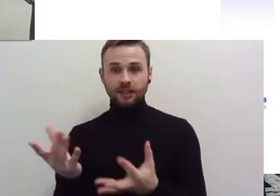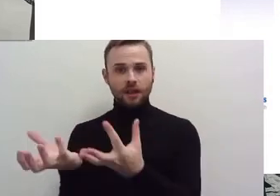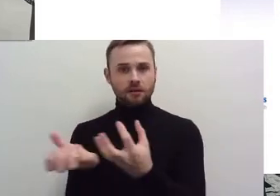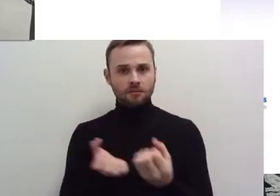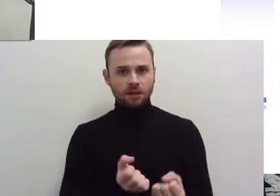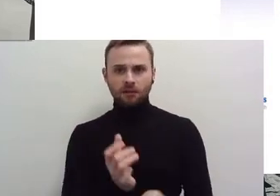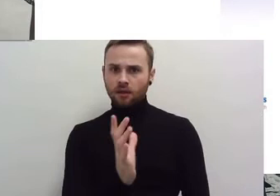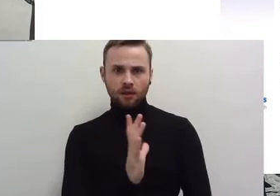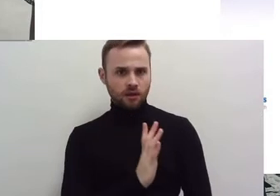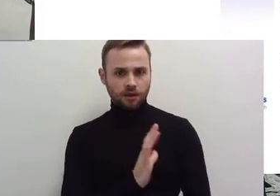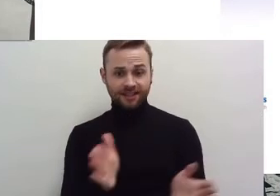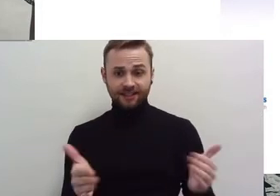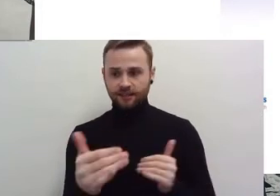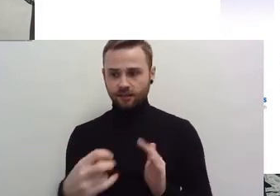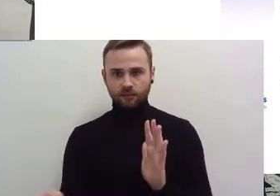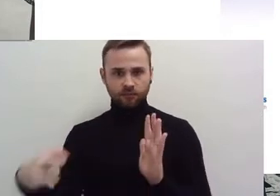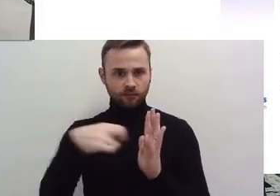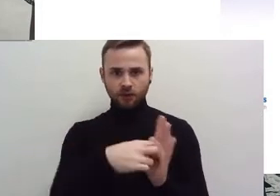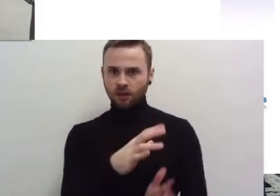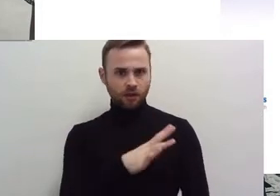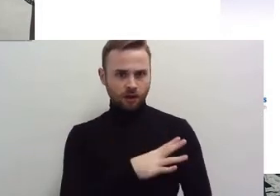don't have enough room